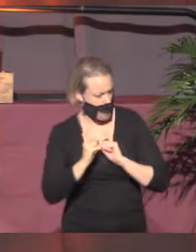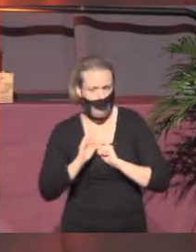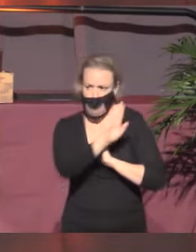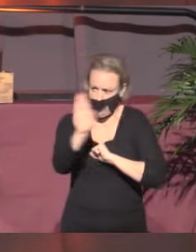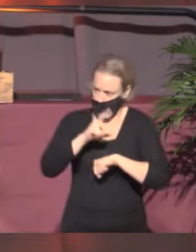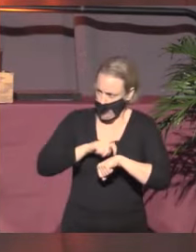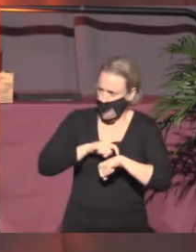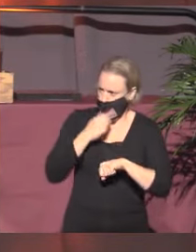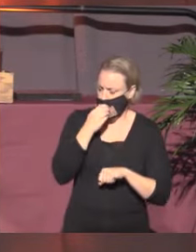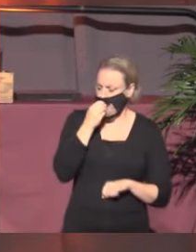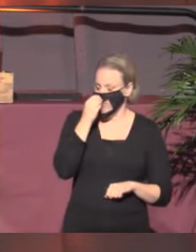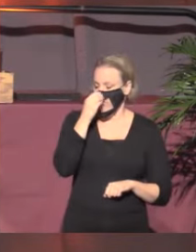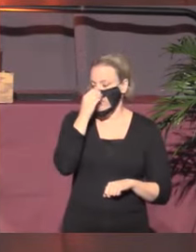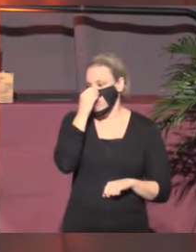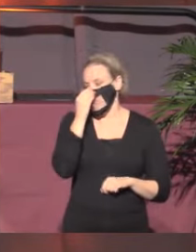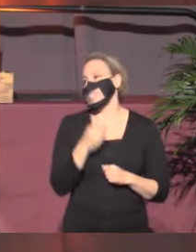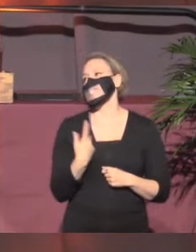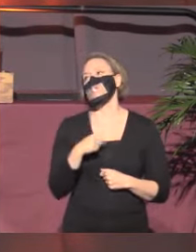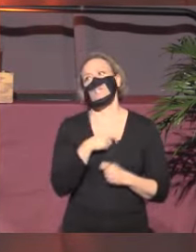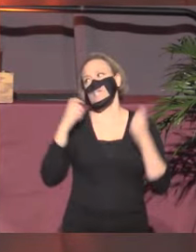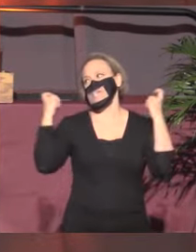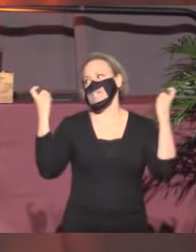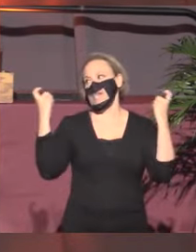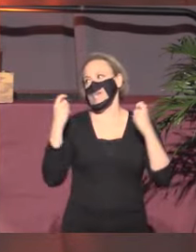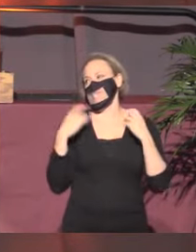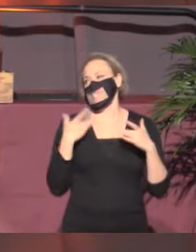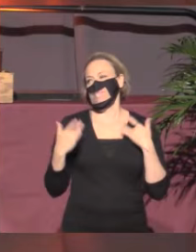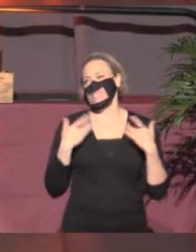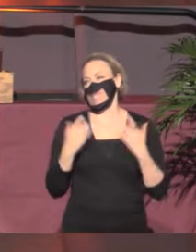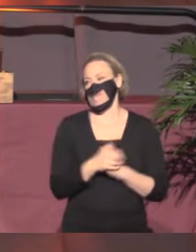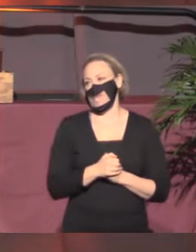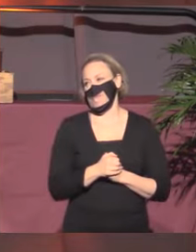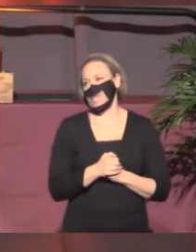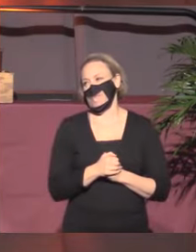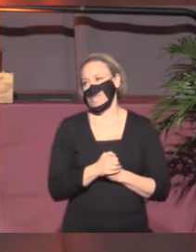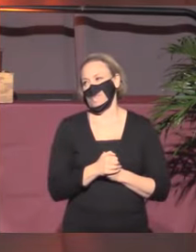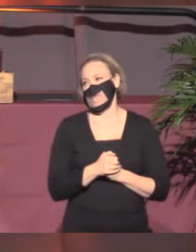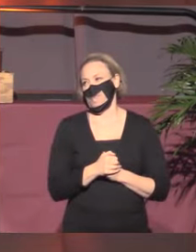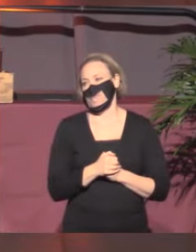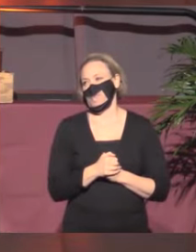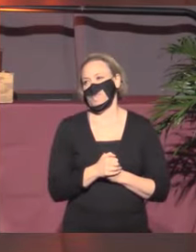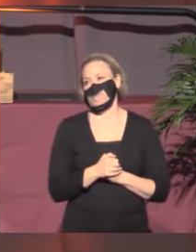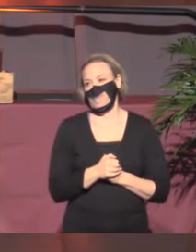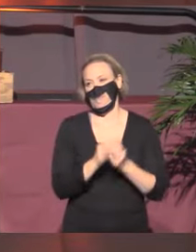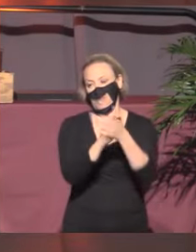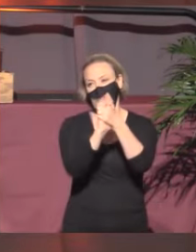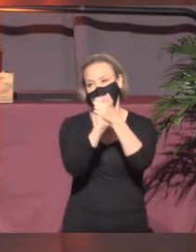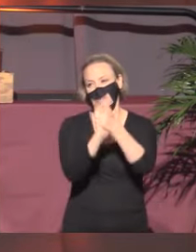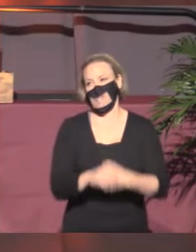here, and we are excited to celebrate your achievements. Congratulations.